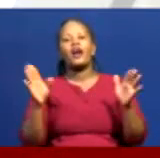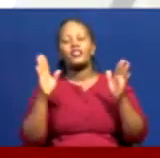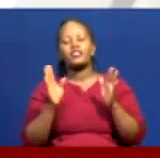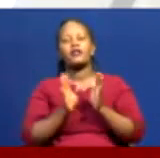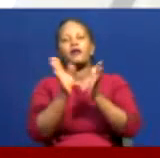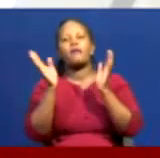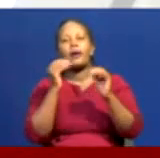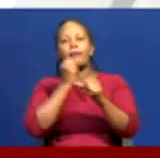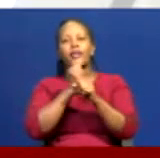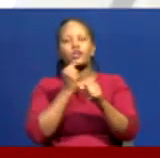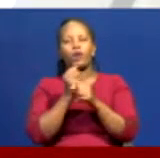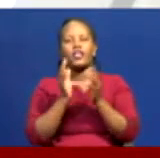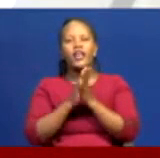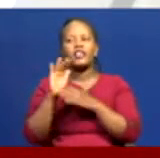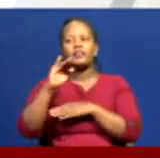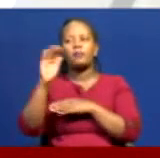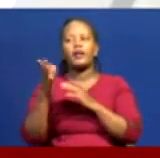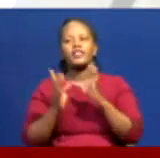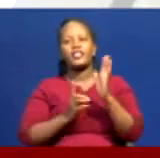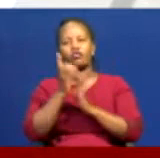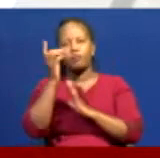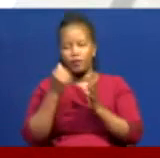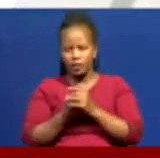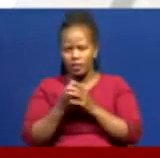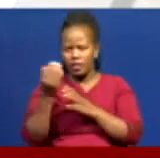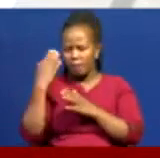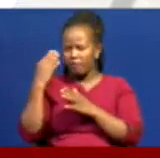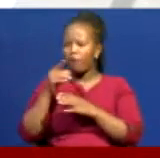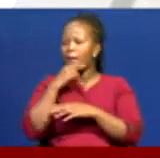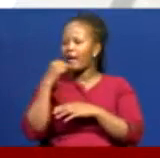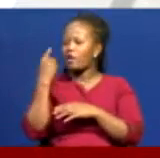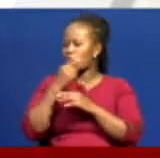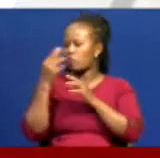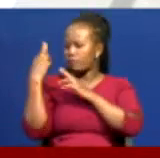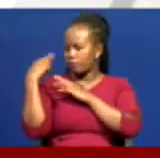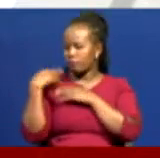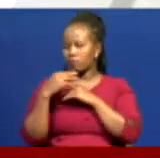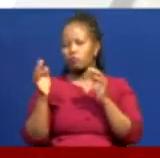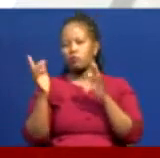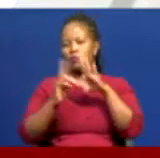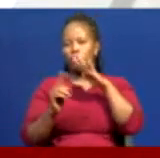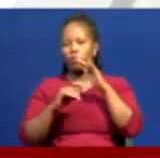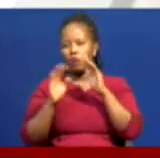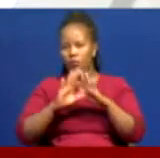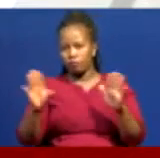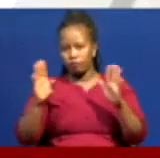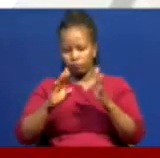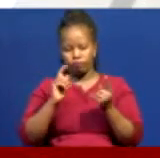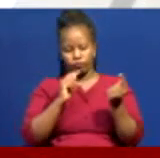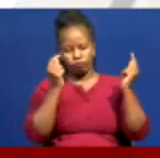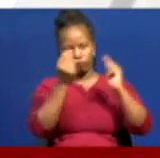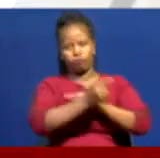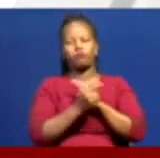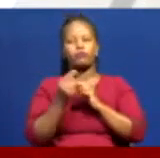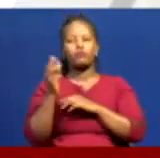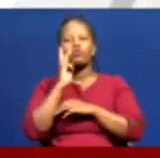Urban Development. Zakaria Njero, who was in charge of that ministry, now moves to Water, Sanitation